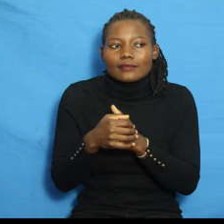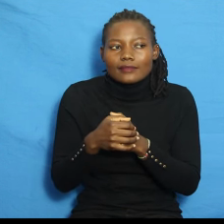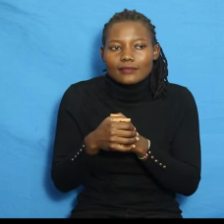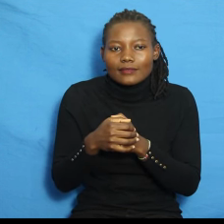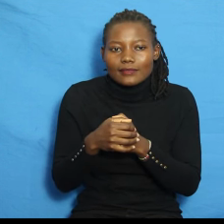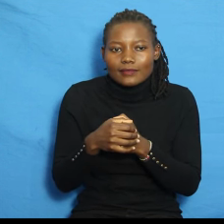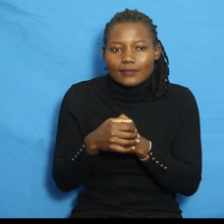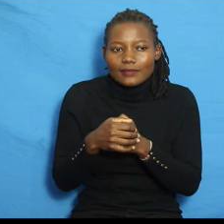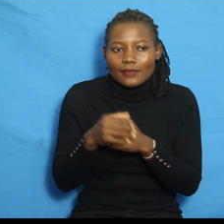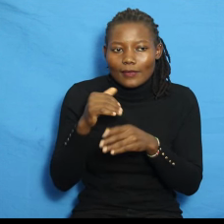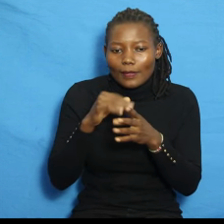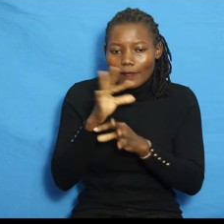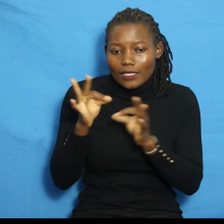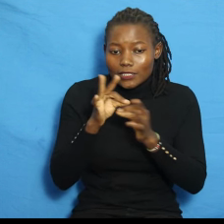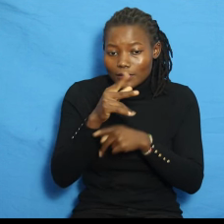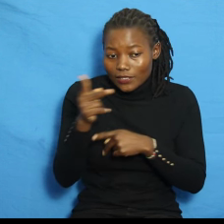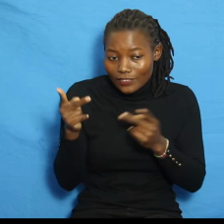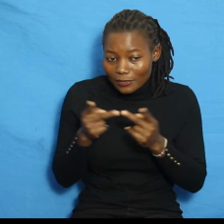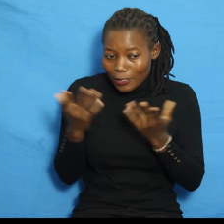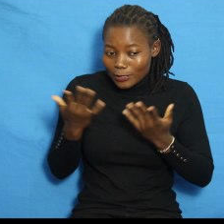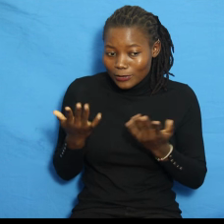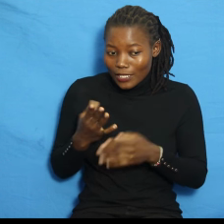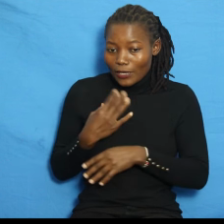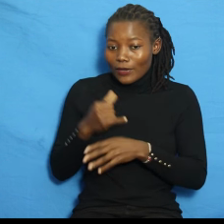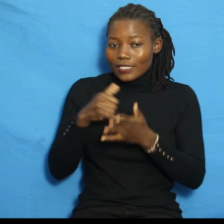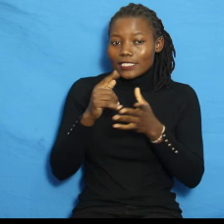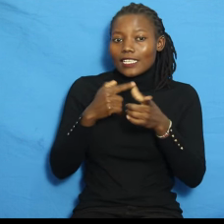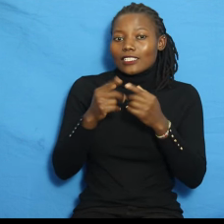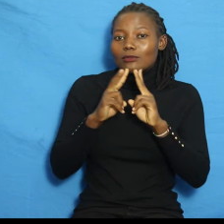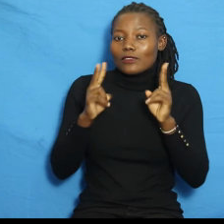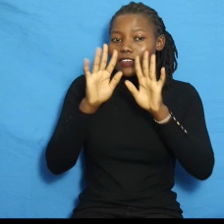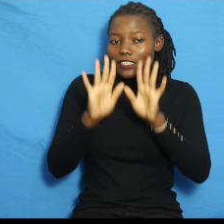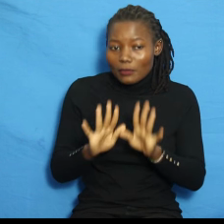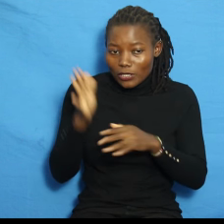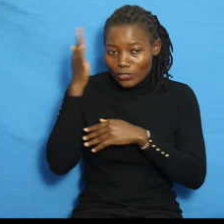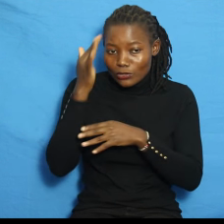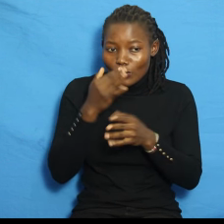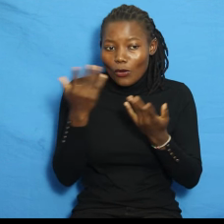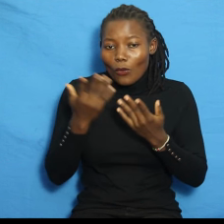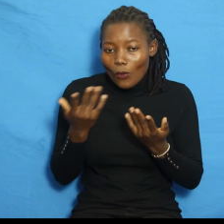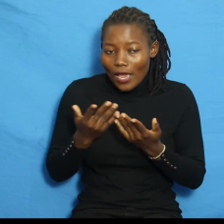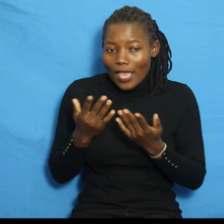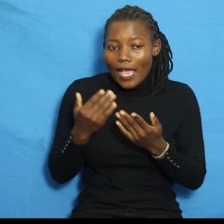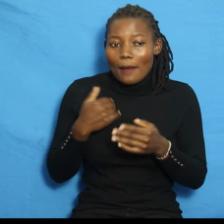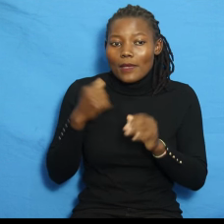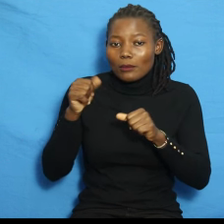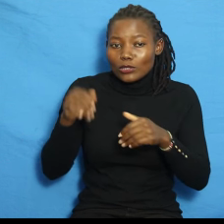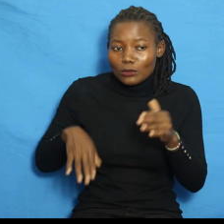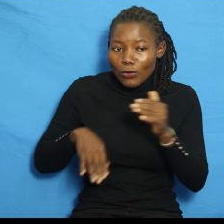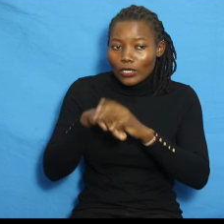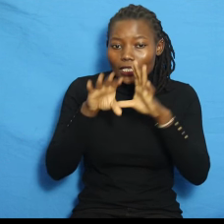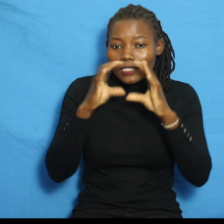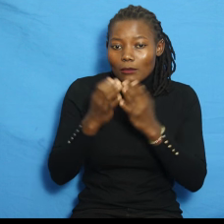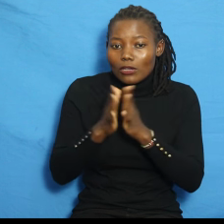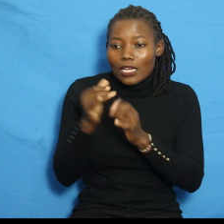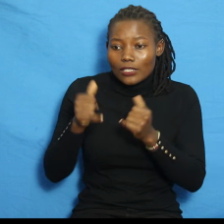to land in the intended place where I want it to land, then it will be important to know at what angle am I going to kick this ball, what kind of